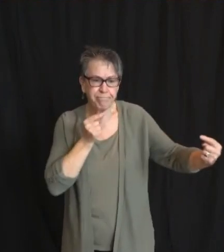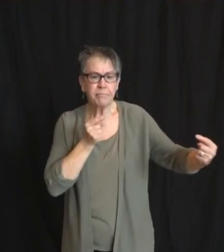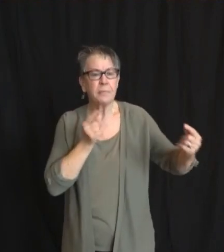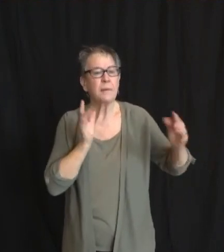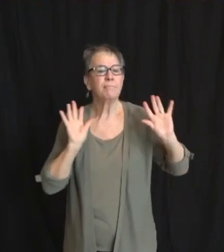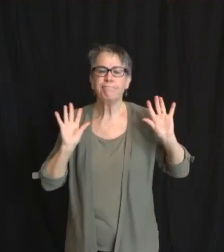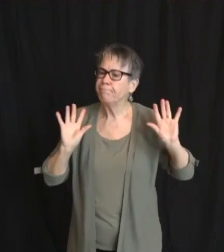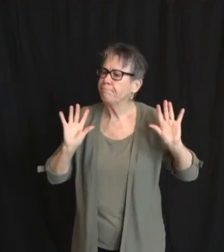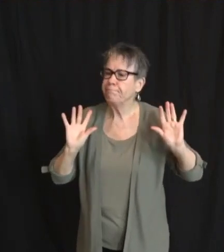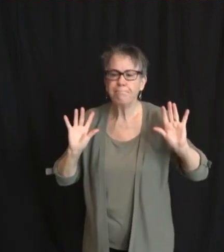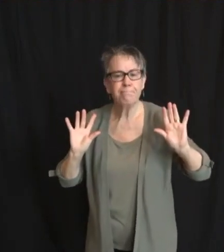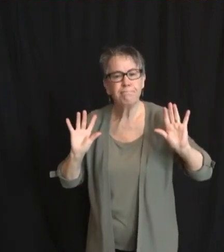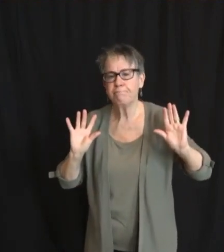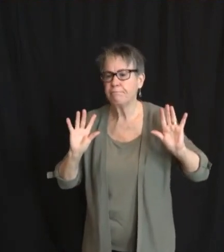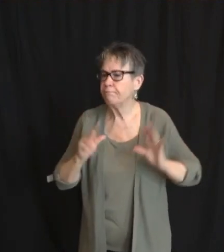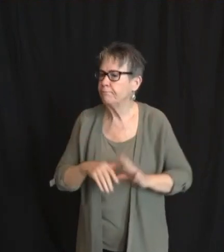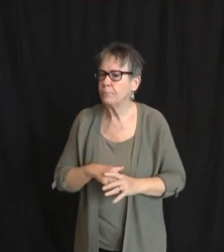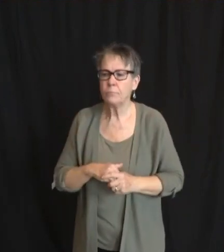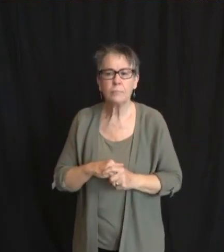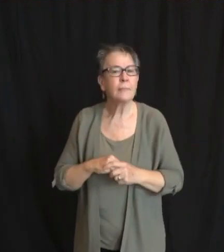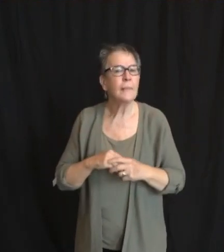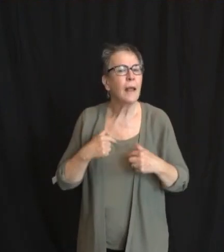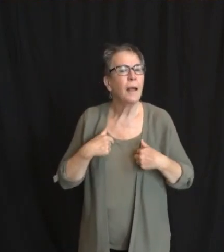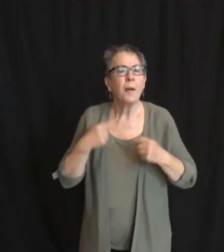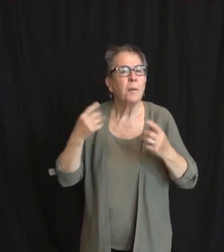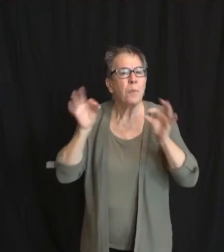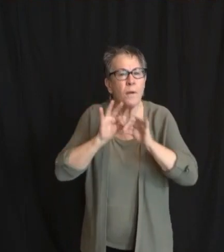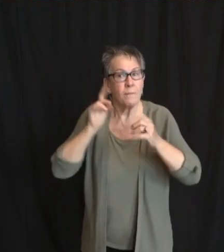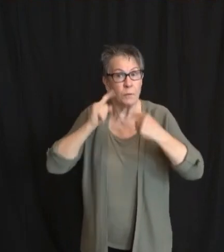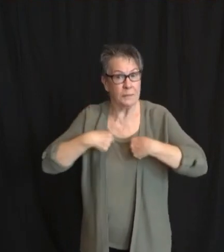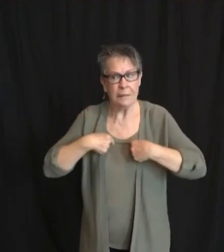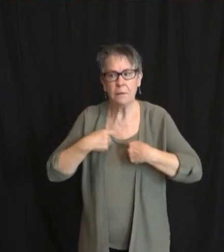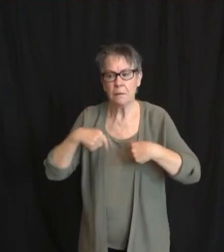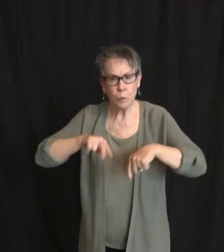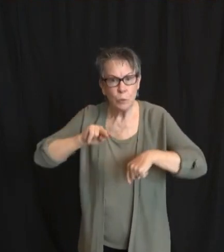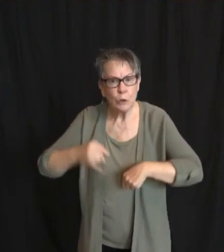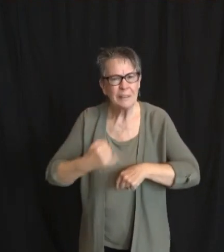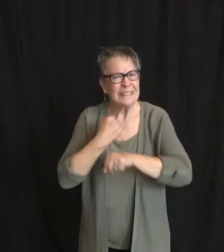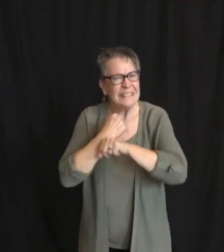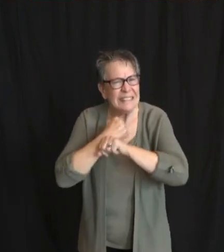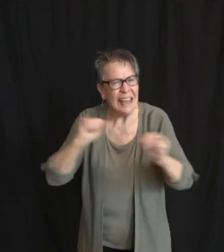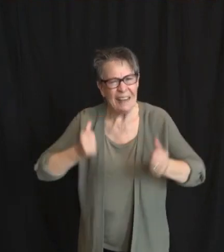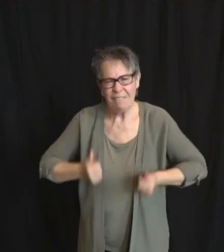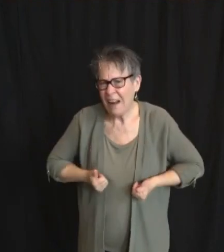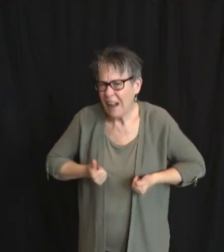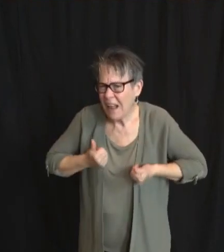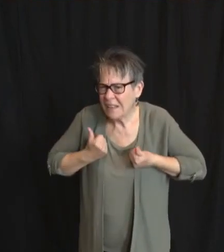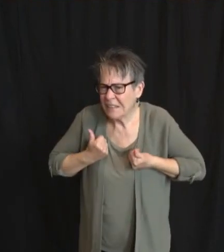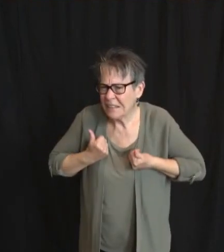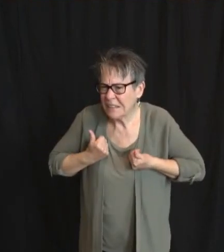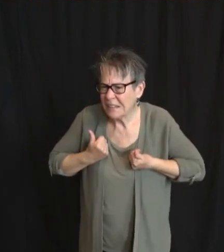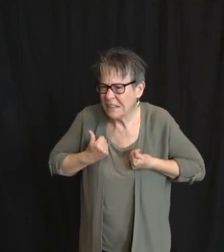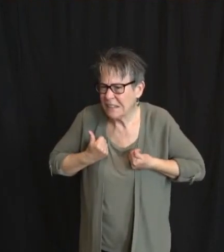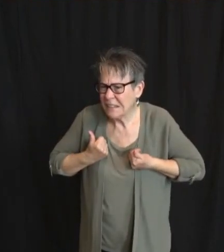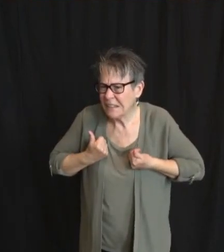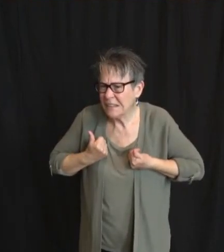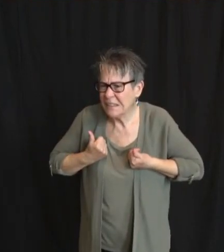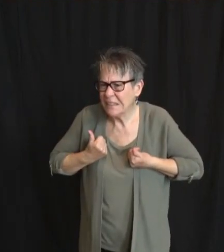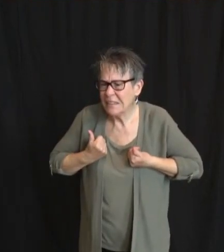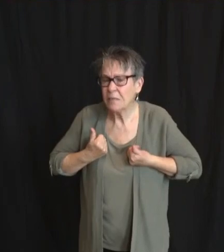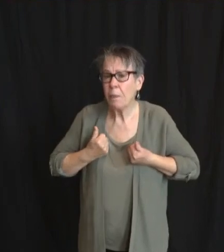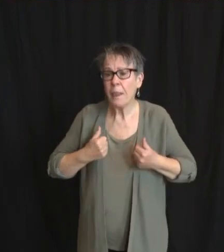lives. But the thing that really bothered me was they were congregating. And they weren't wearing masks for the most part, and they were on top of each other. And that's what led